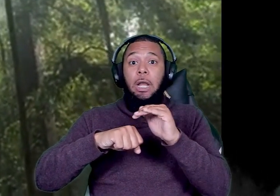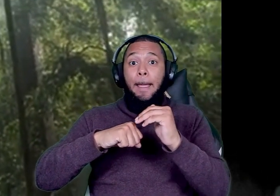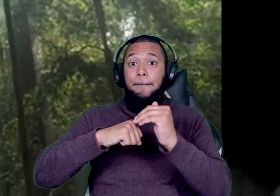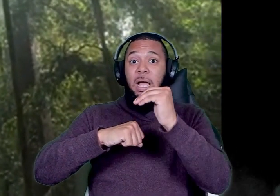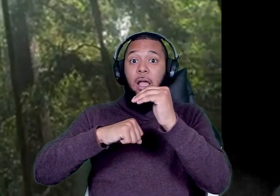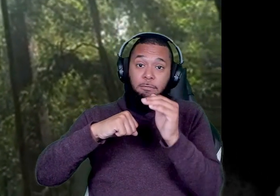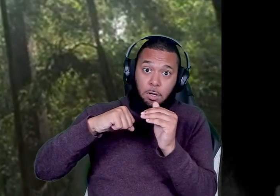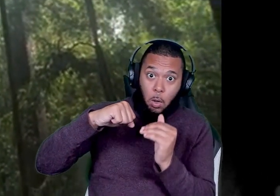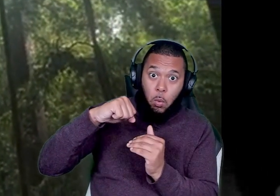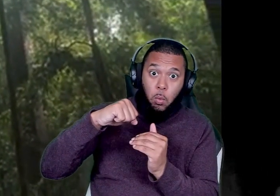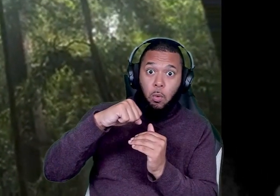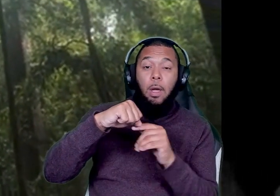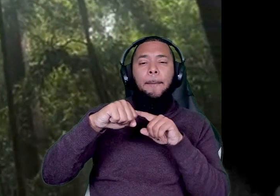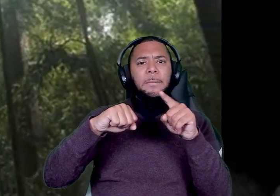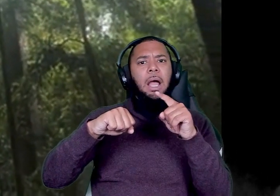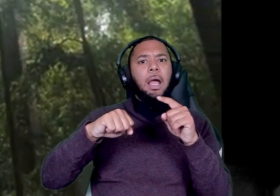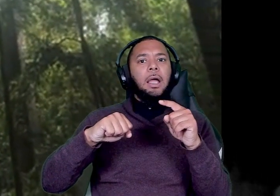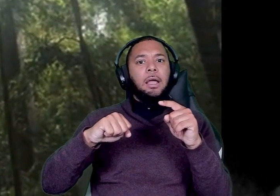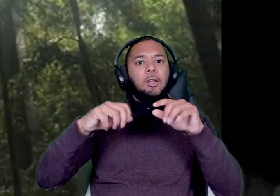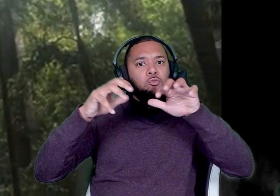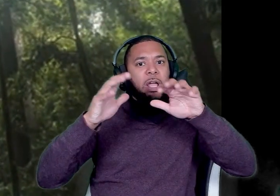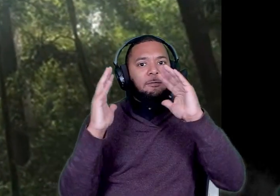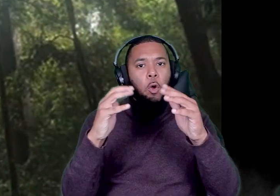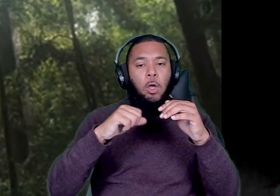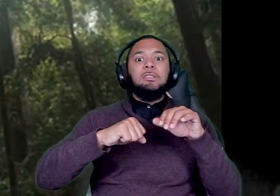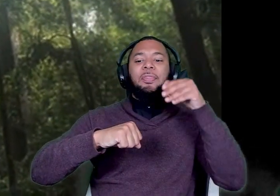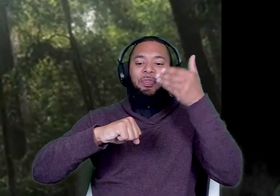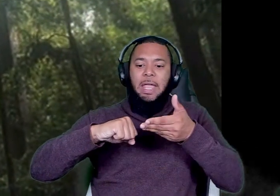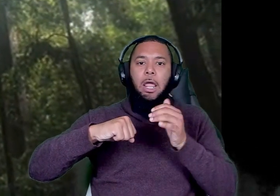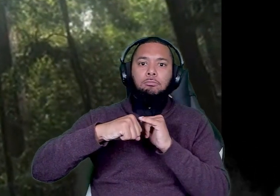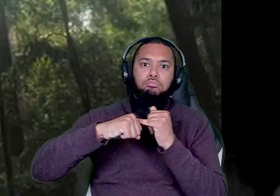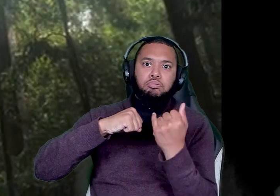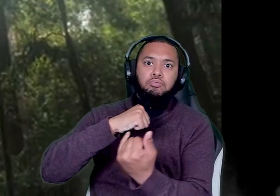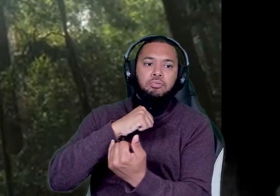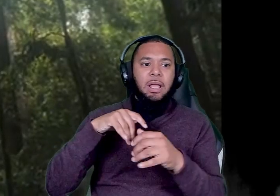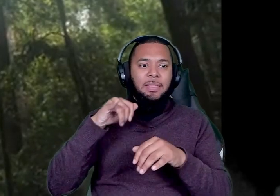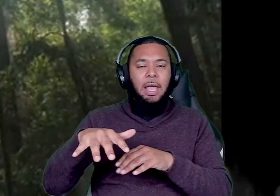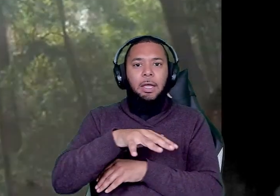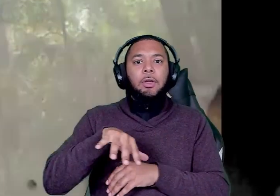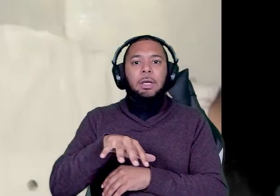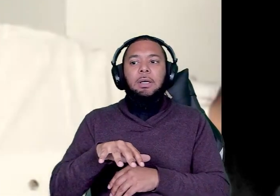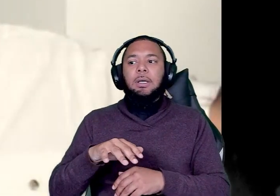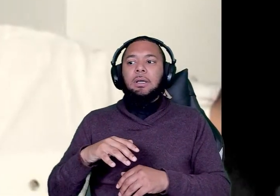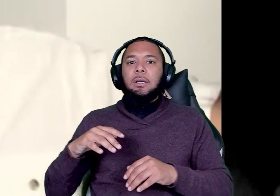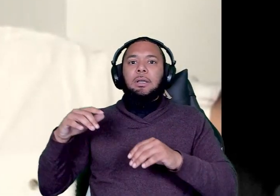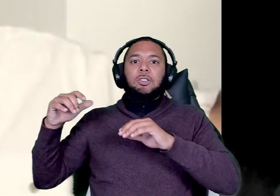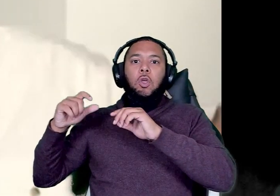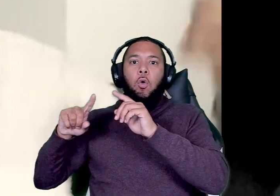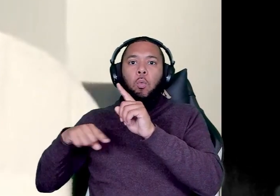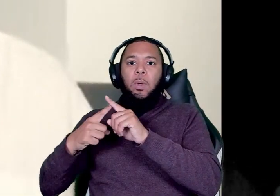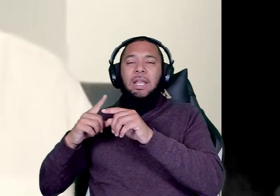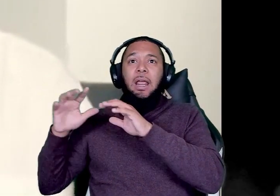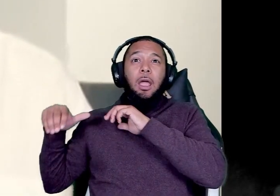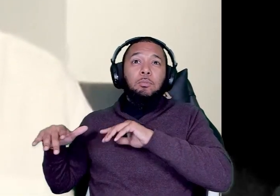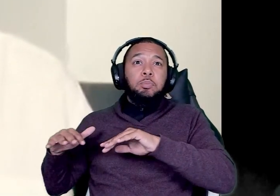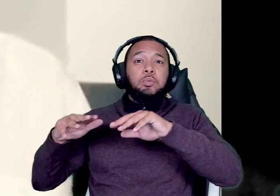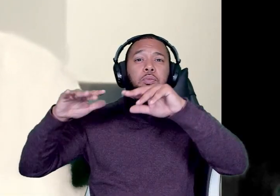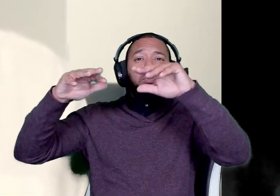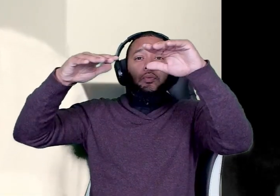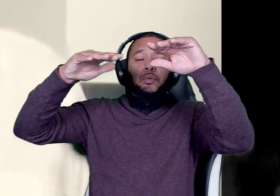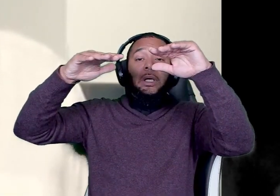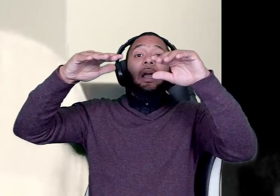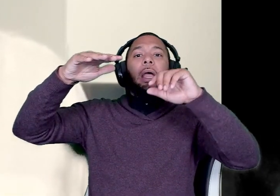equator because of rising air. Anytime air rises, air has a tendency to lose moisture in the form of